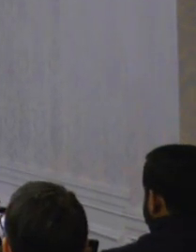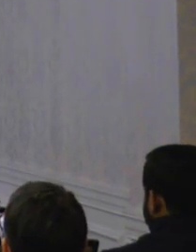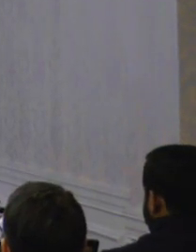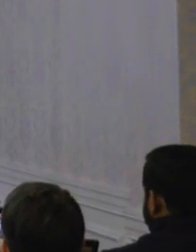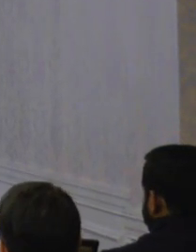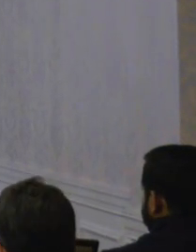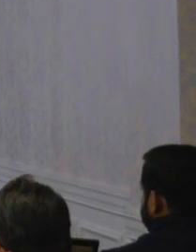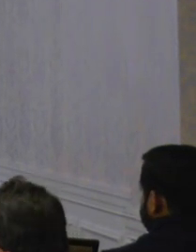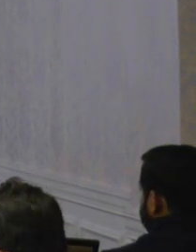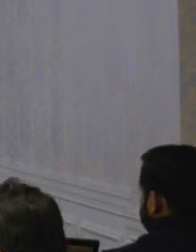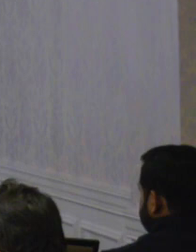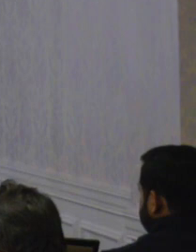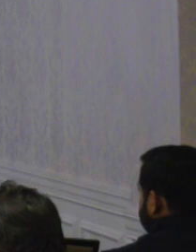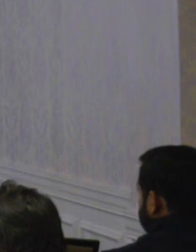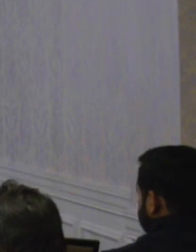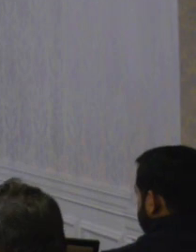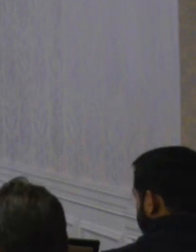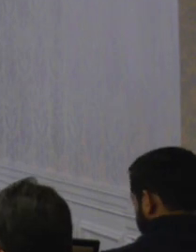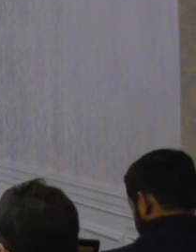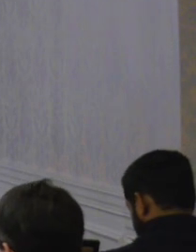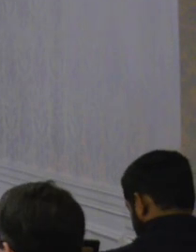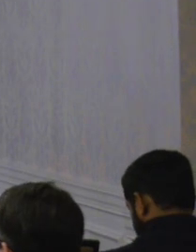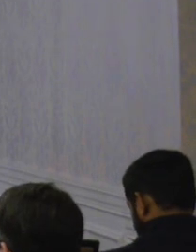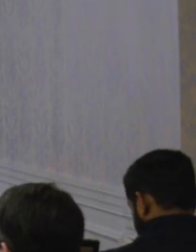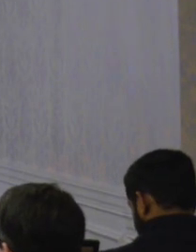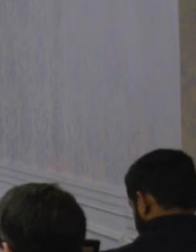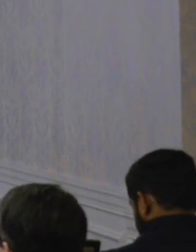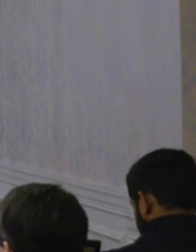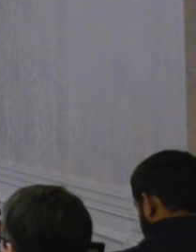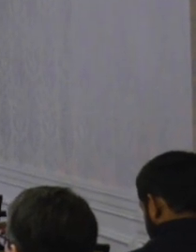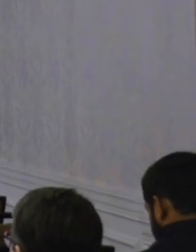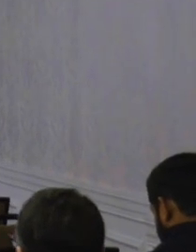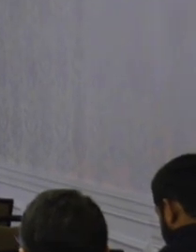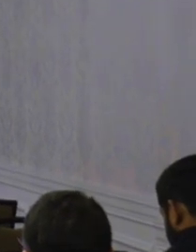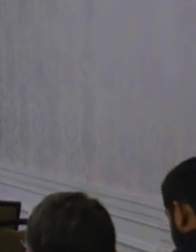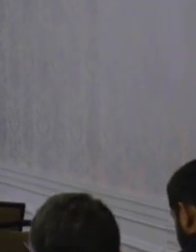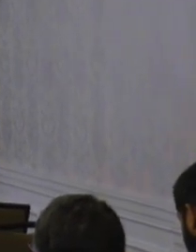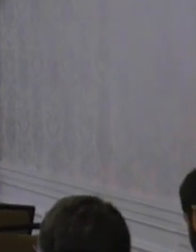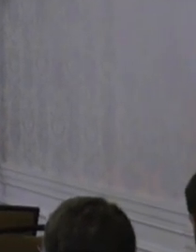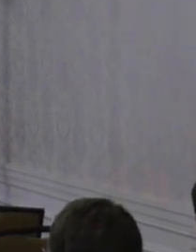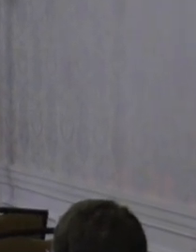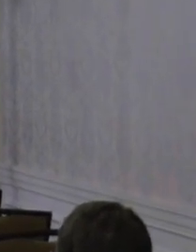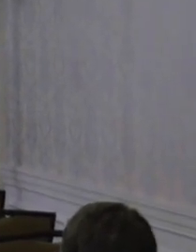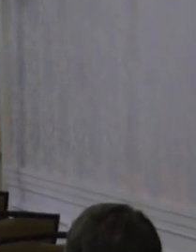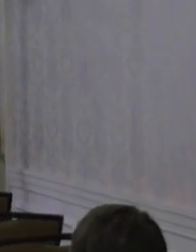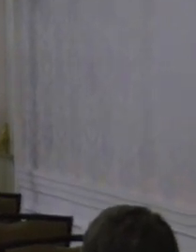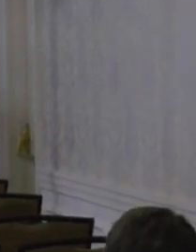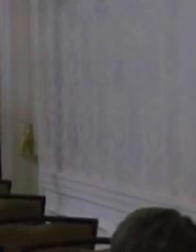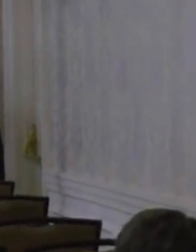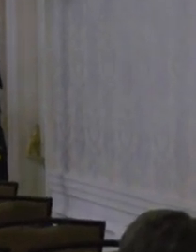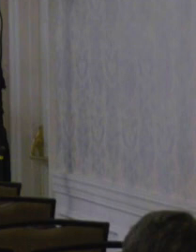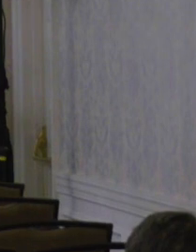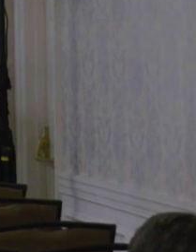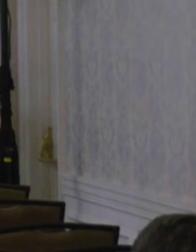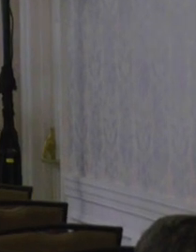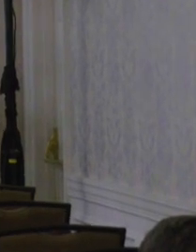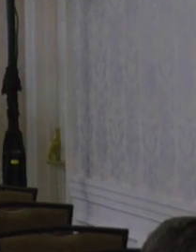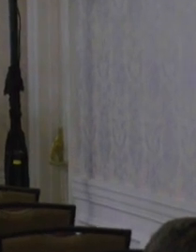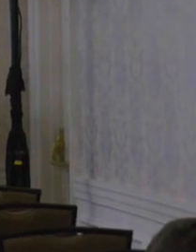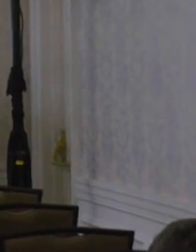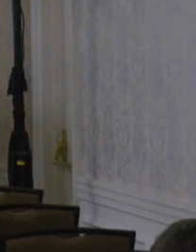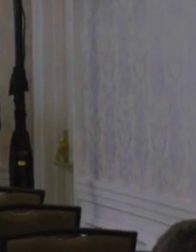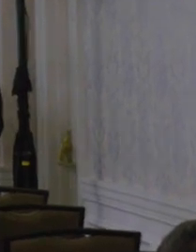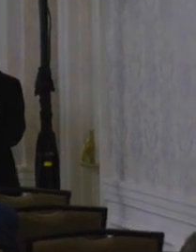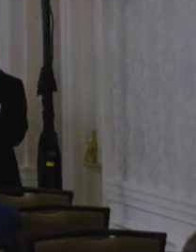and post-COVID, during the pandemic crisis. All of these organizations that have been part of the Blend project have